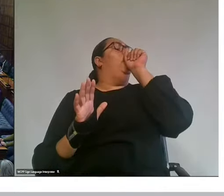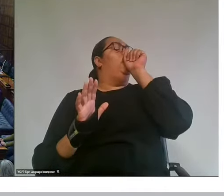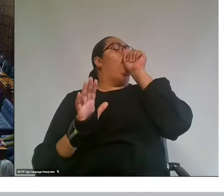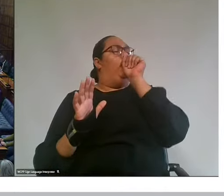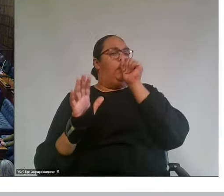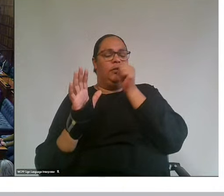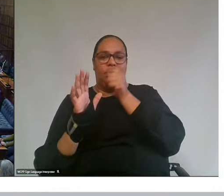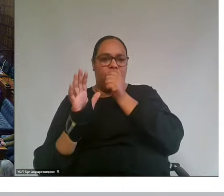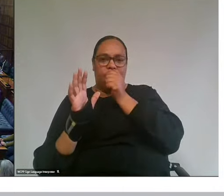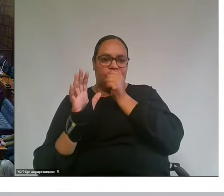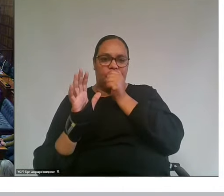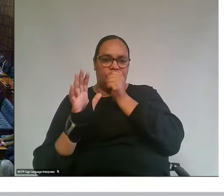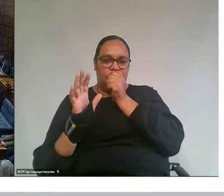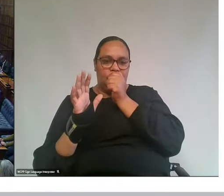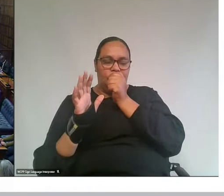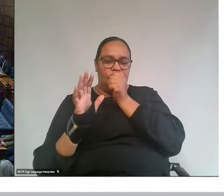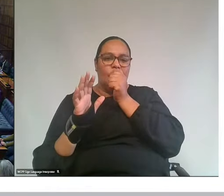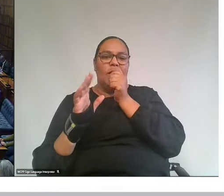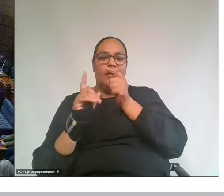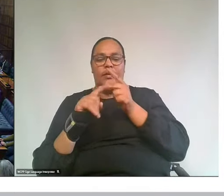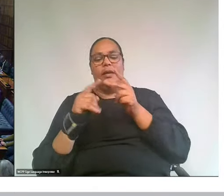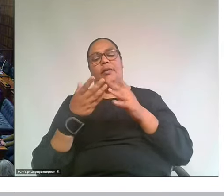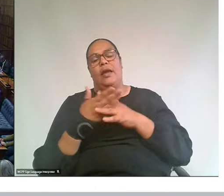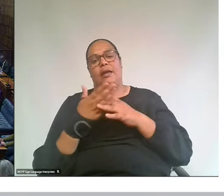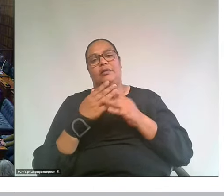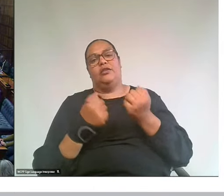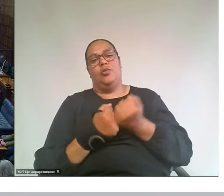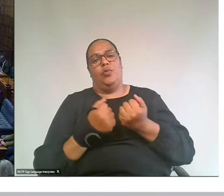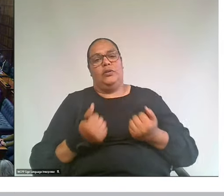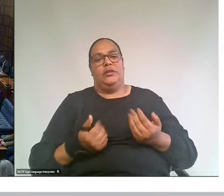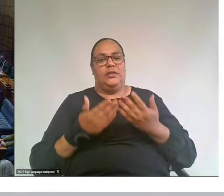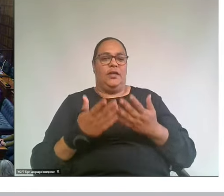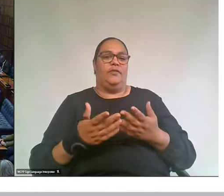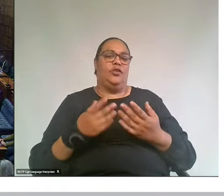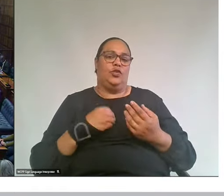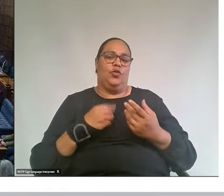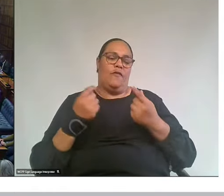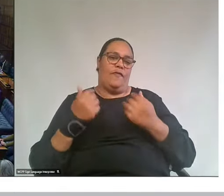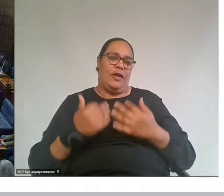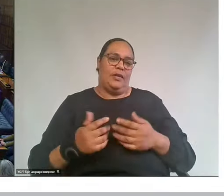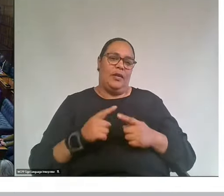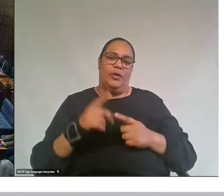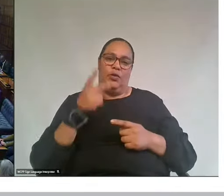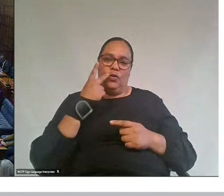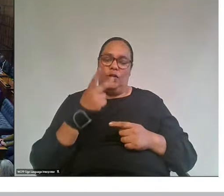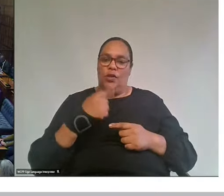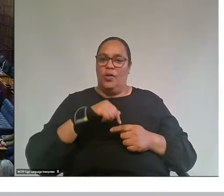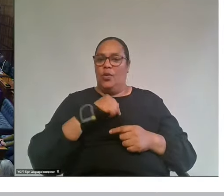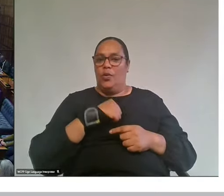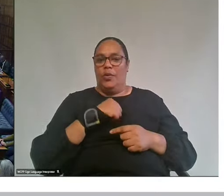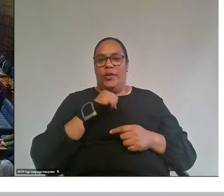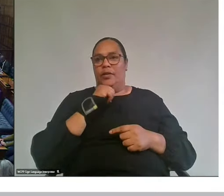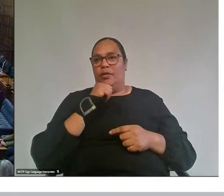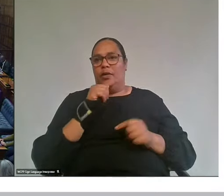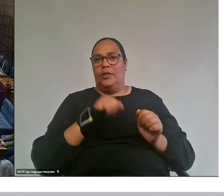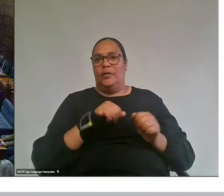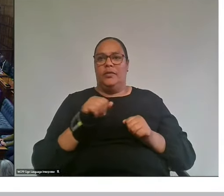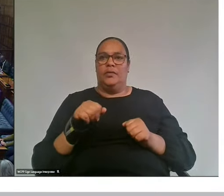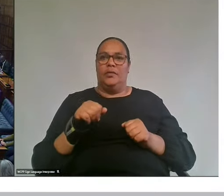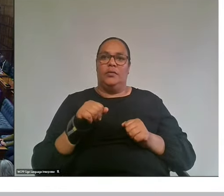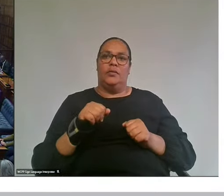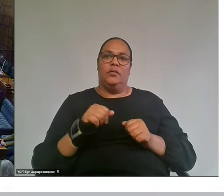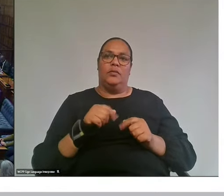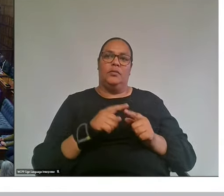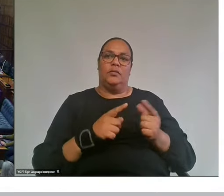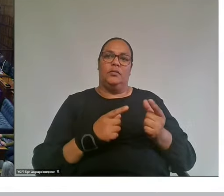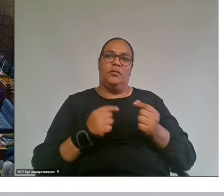say infrastructure and then and then access to support service especially access to finance we look we obviously not not able to solve everything but in the